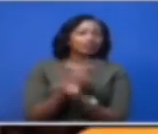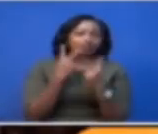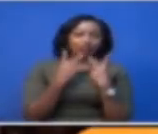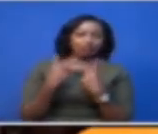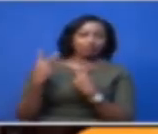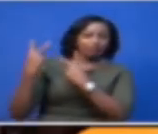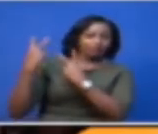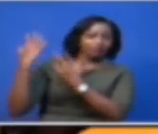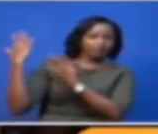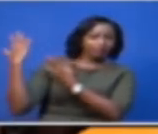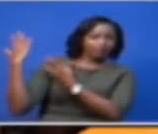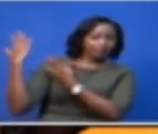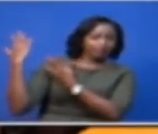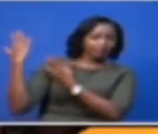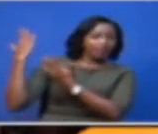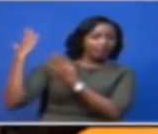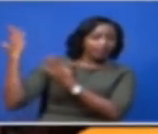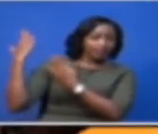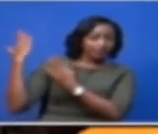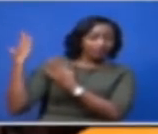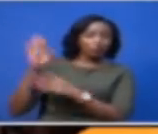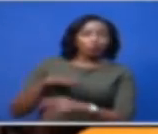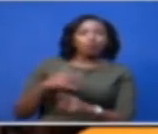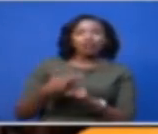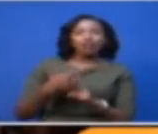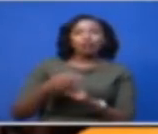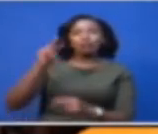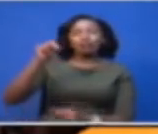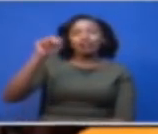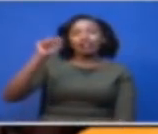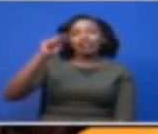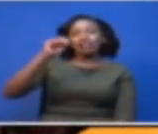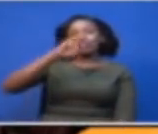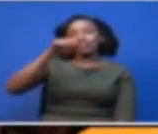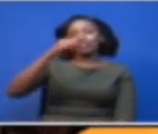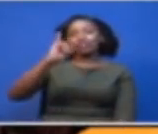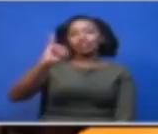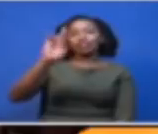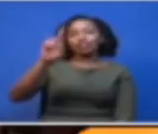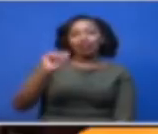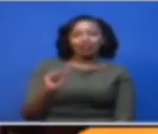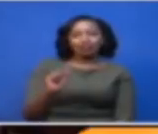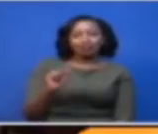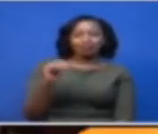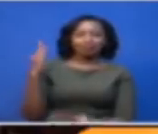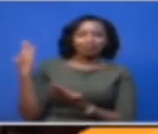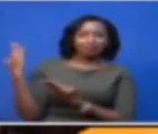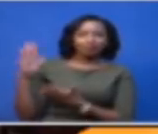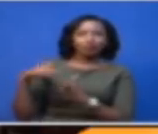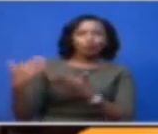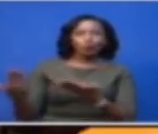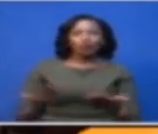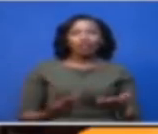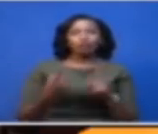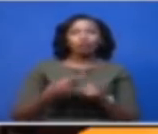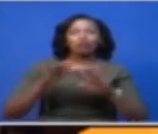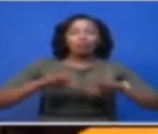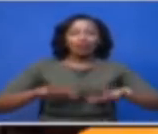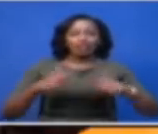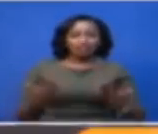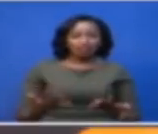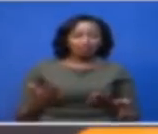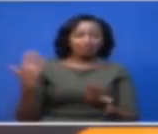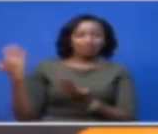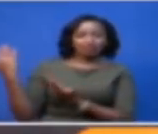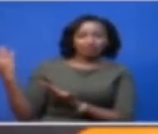This is Nanjira Sambuli. Hey, welcome to the party. It's good to know who I'm speaking to about this issue.